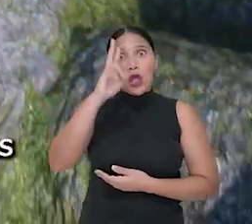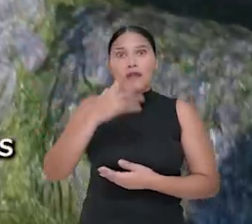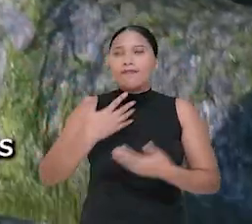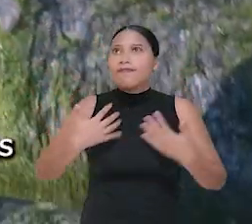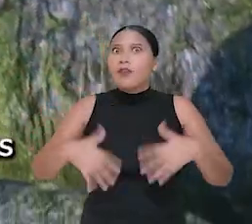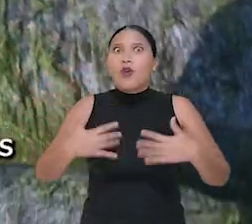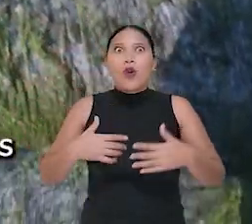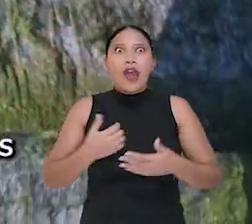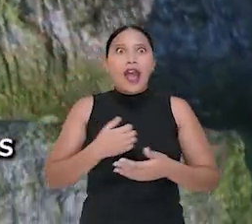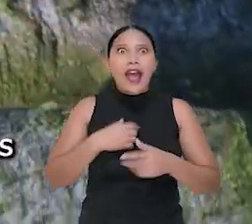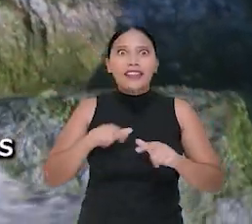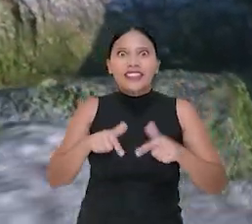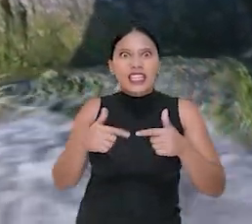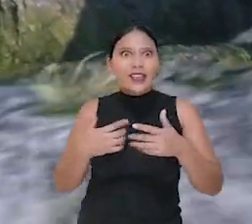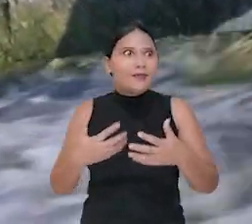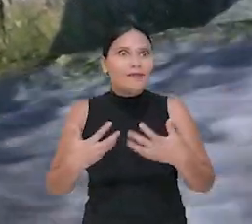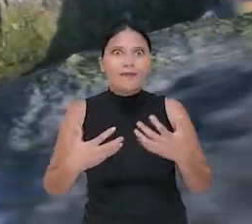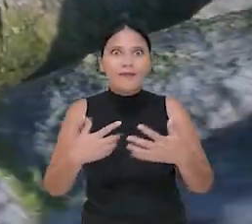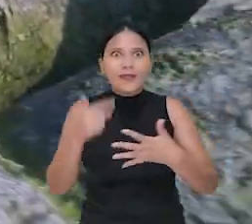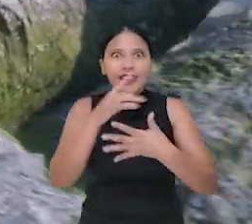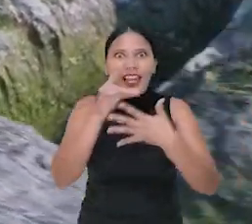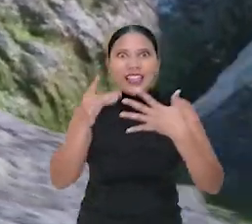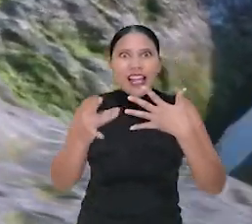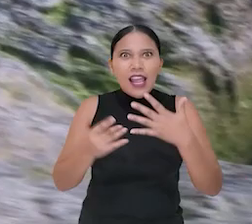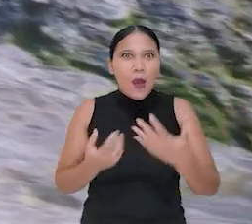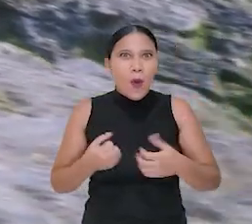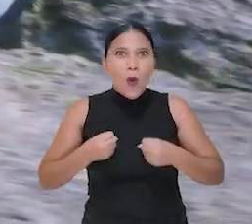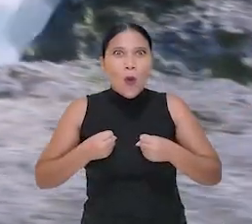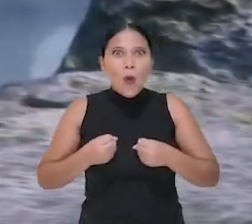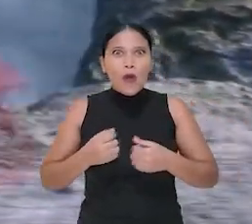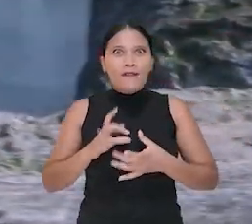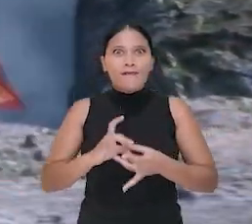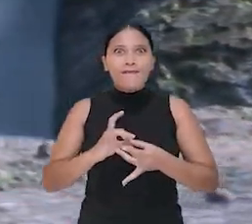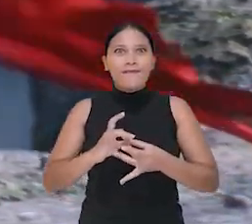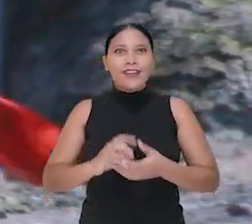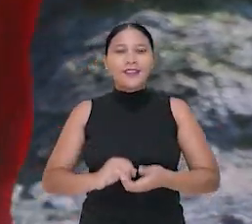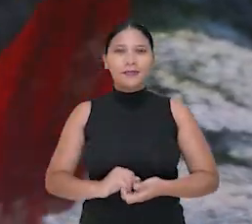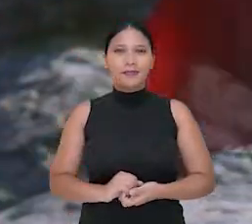histórias épicas e cenas de ação de forma detalhada e envolvente.